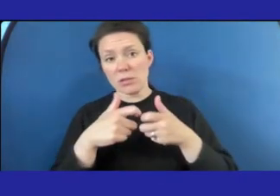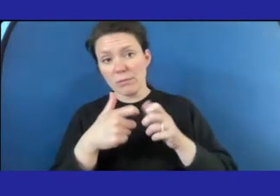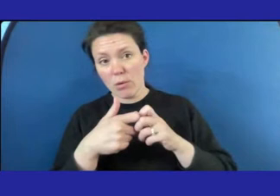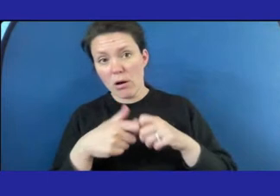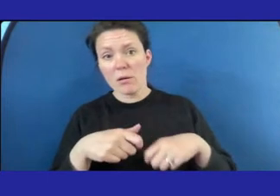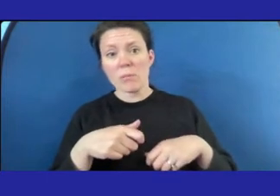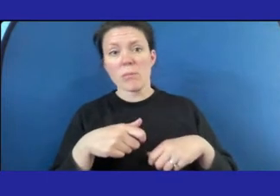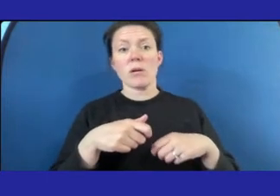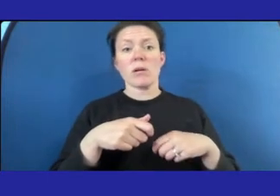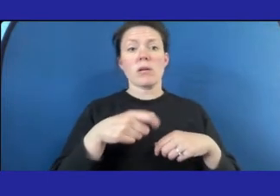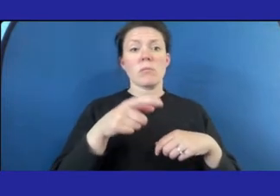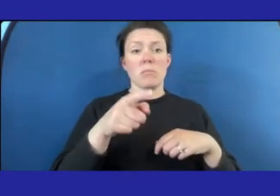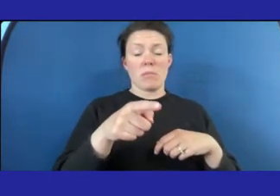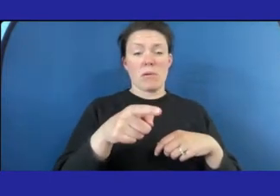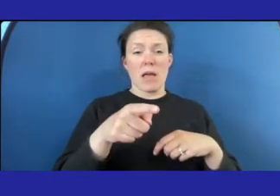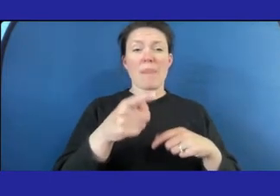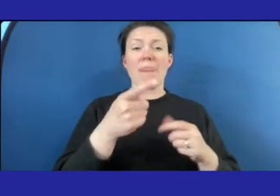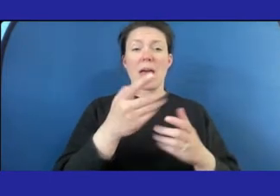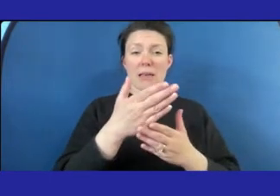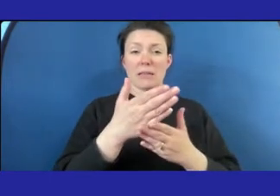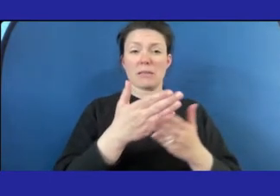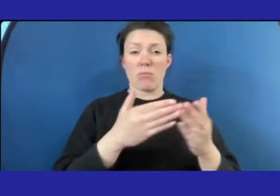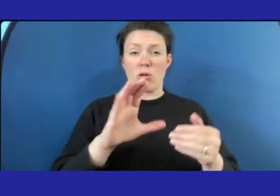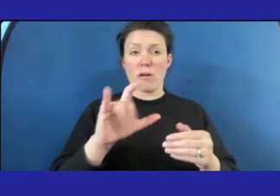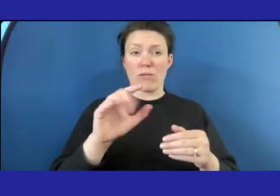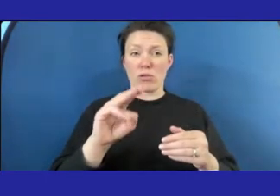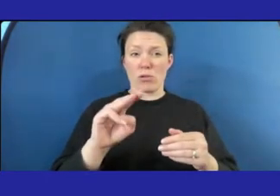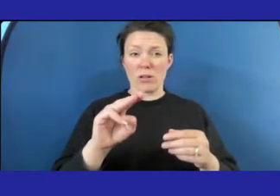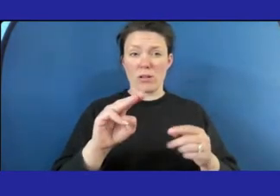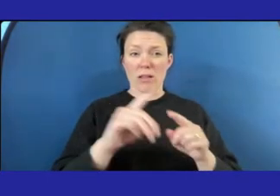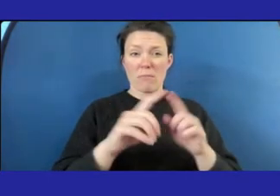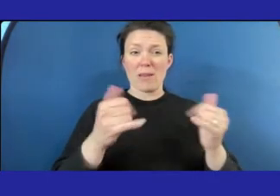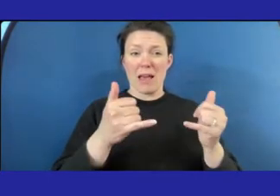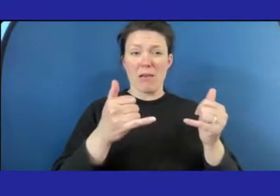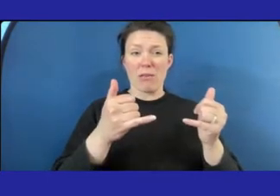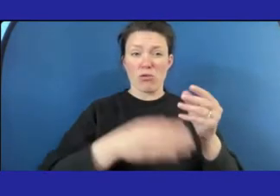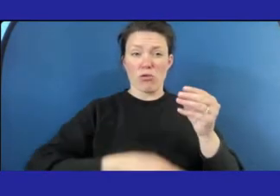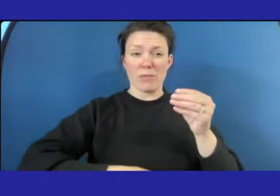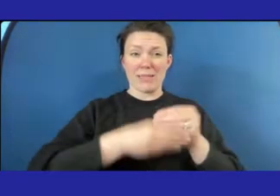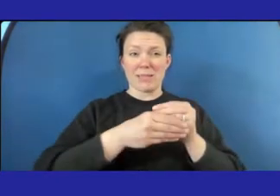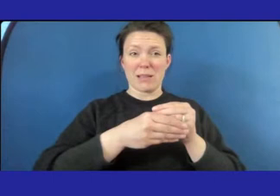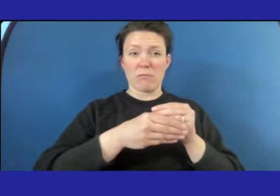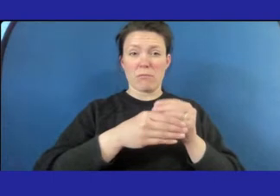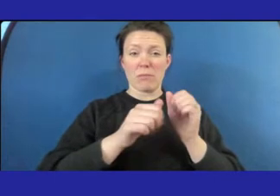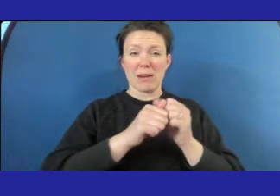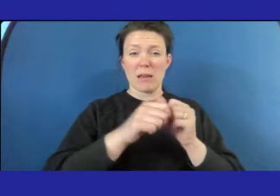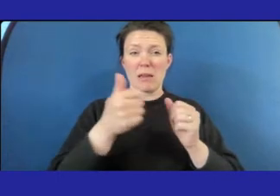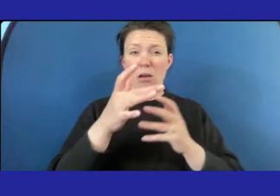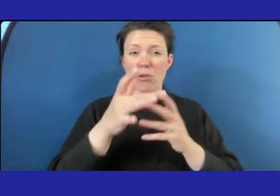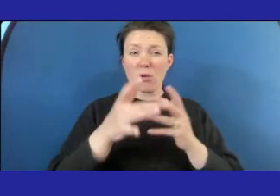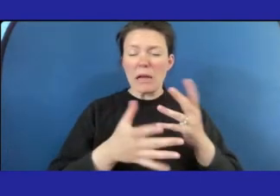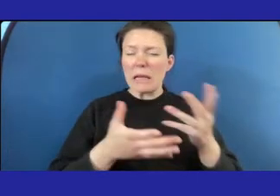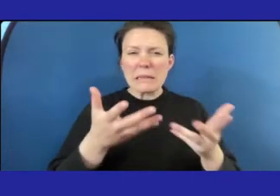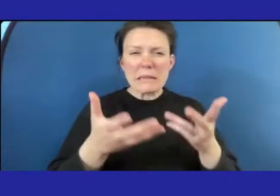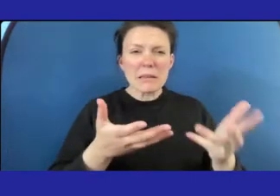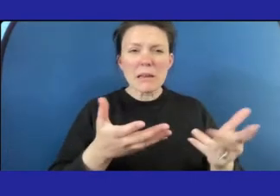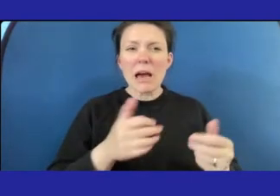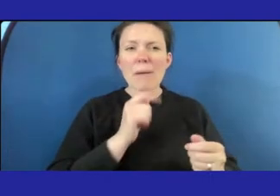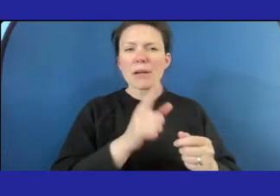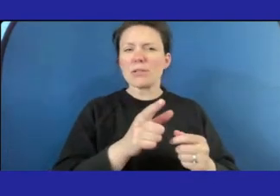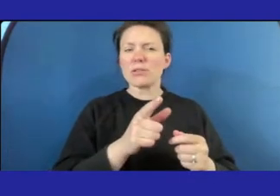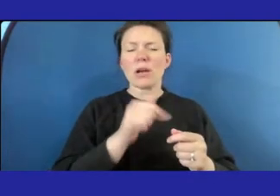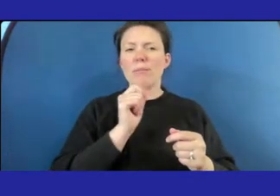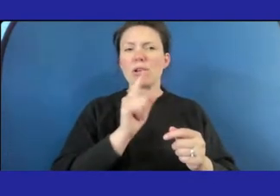and it's going to be part of your claim, but you're going to supplement that, I guess, with actions. I don't know what it takes yes. for you to earn